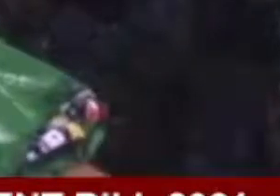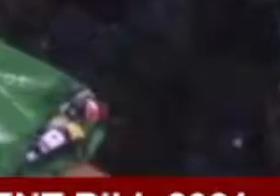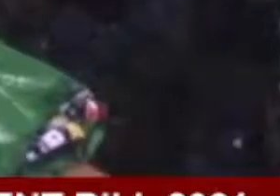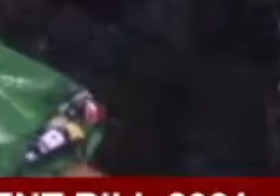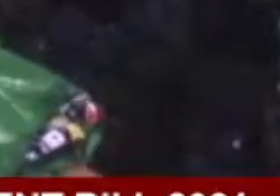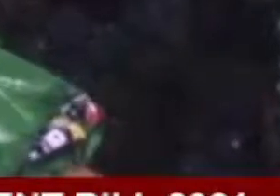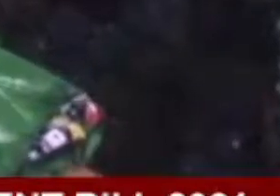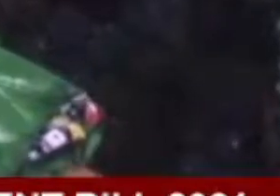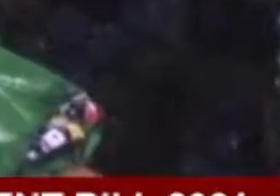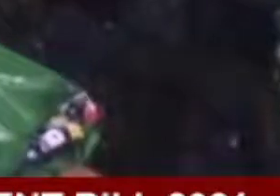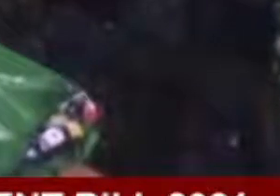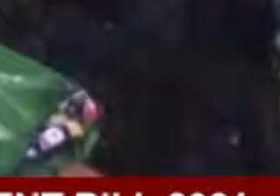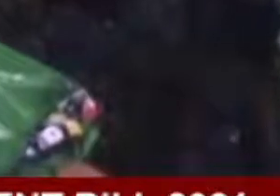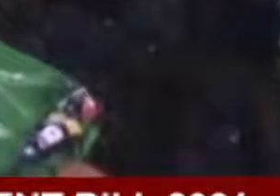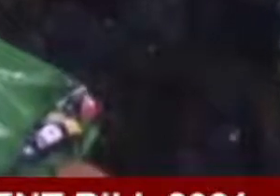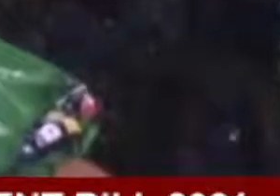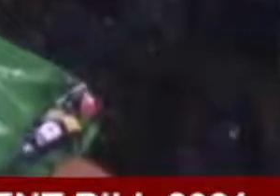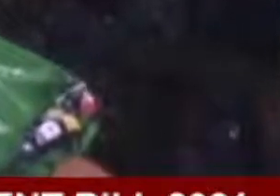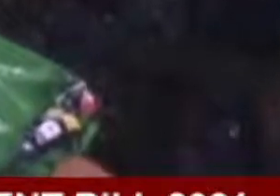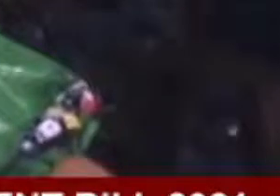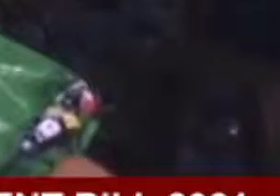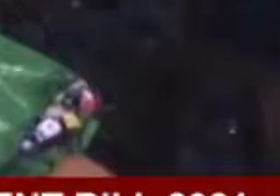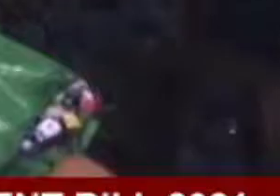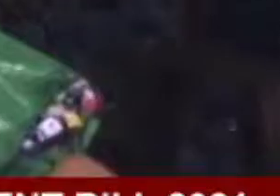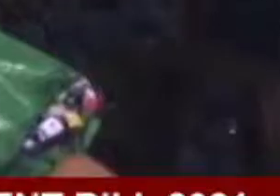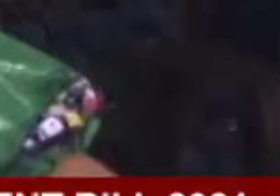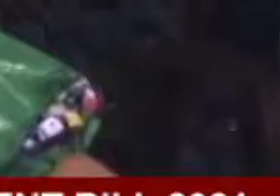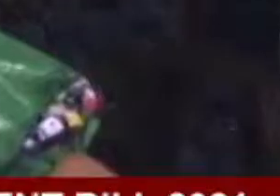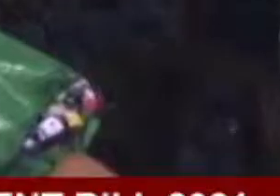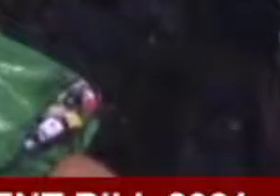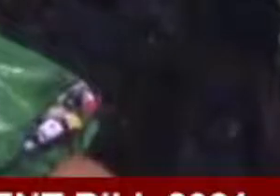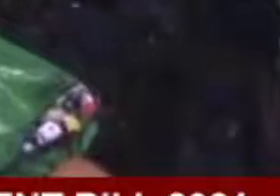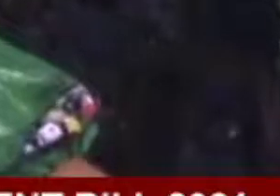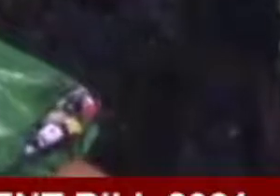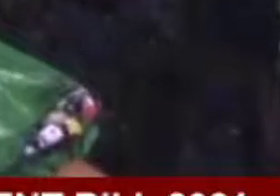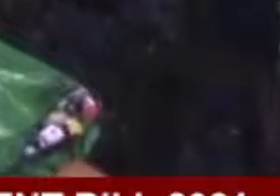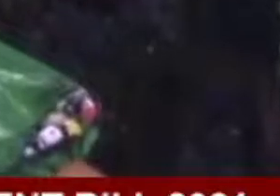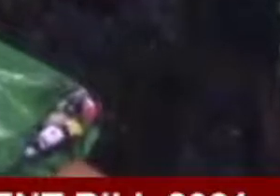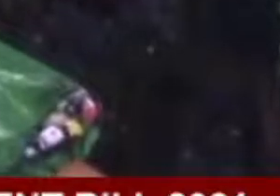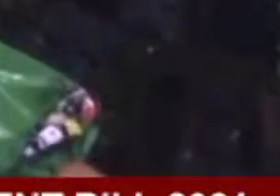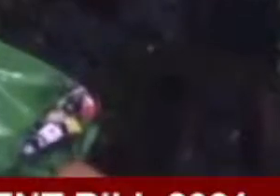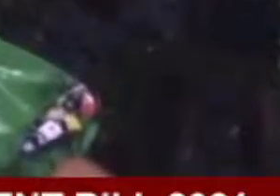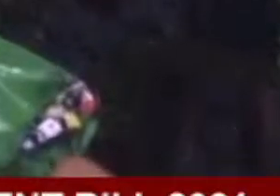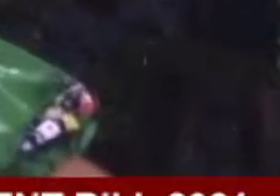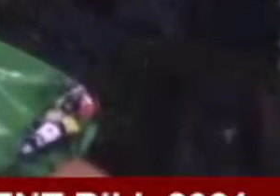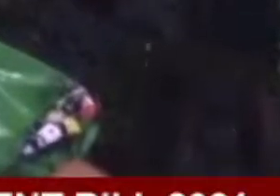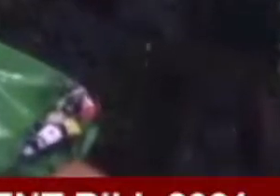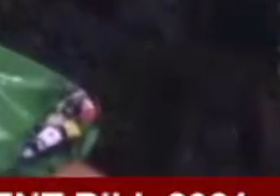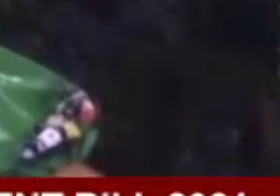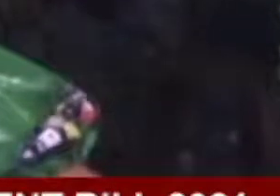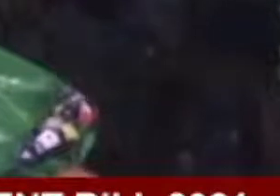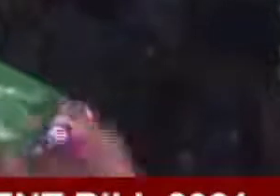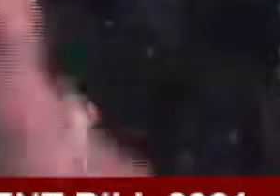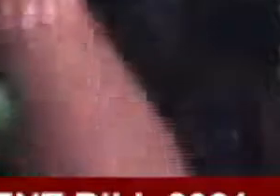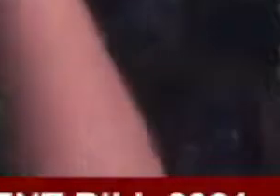know, how much billions. We're talking about the limit. Is it not obscene to have that kind of money? It is, but for election. The point